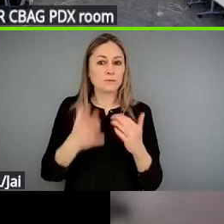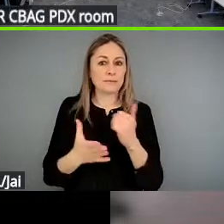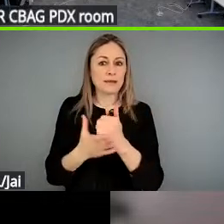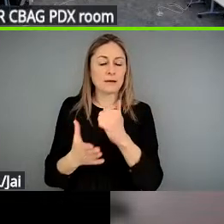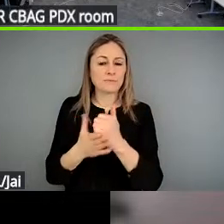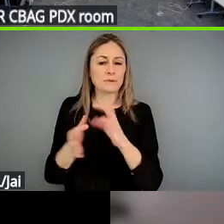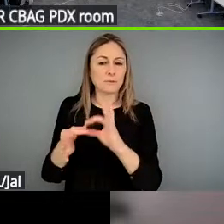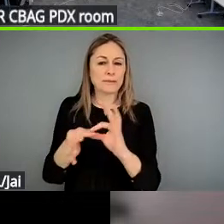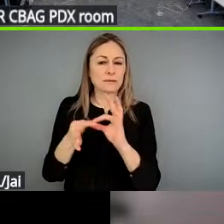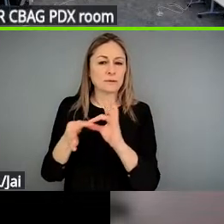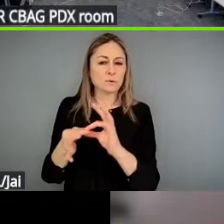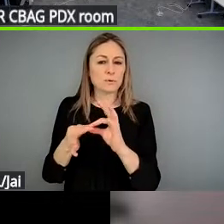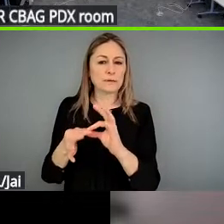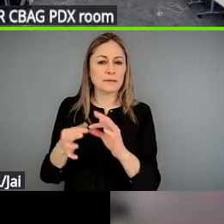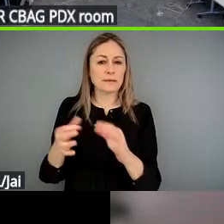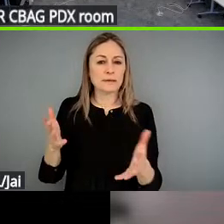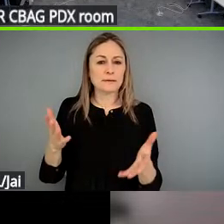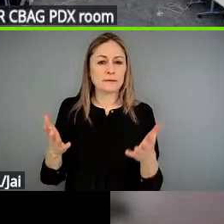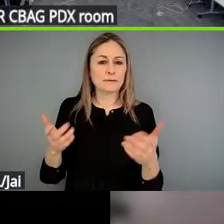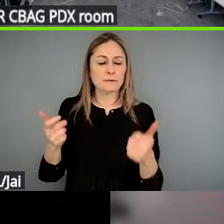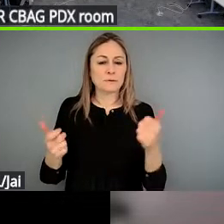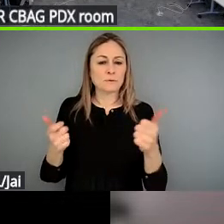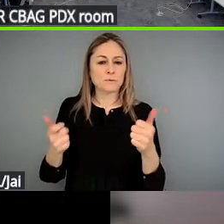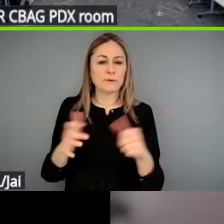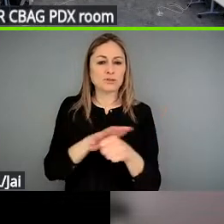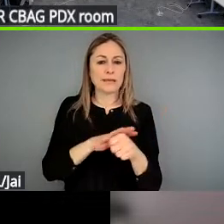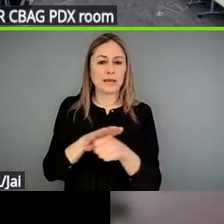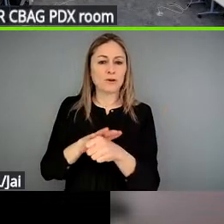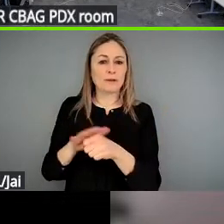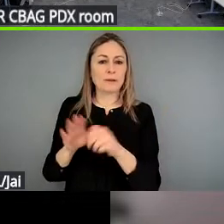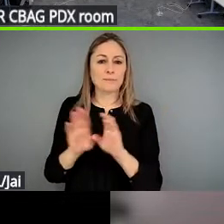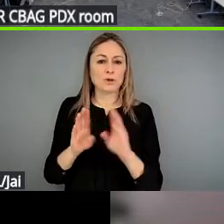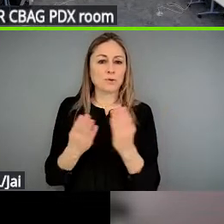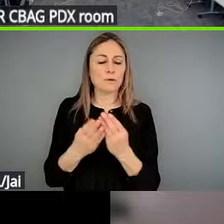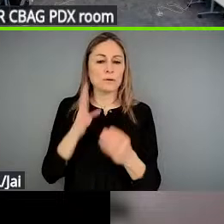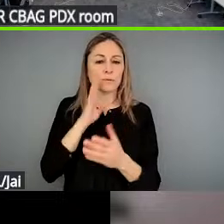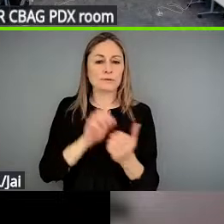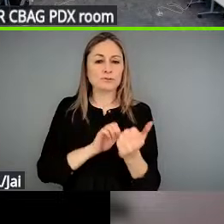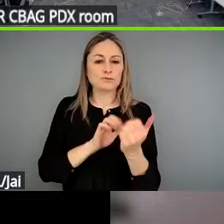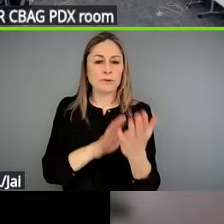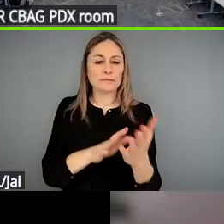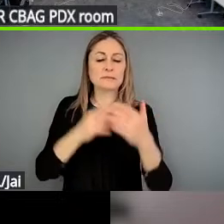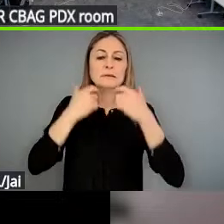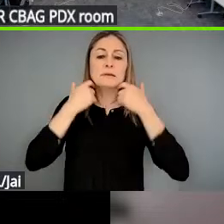see which bureau is addressing it and how, but we would definitely like to work.